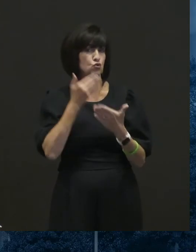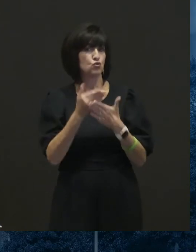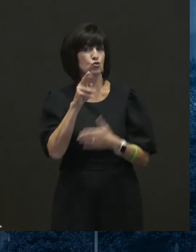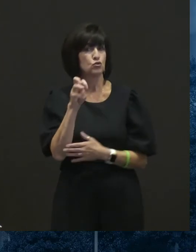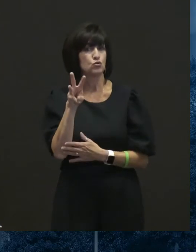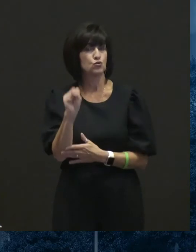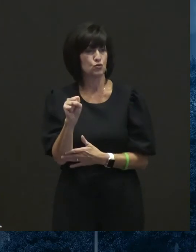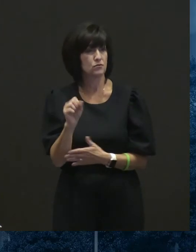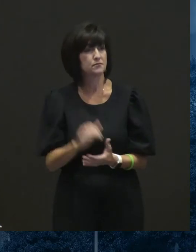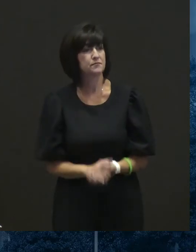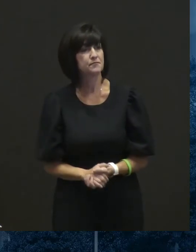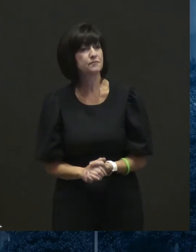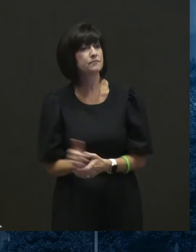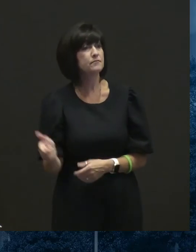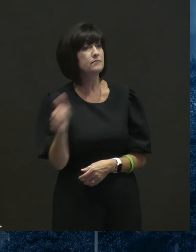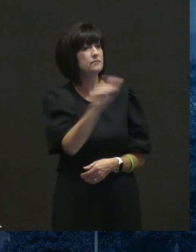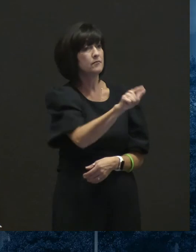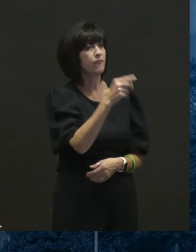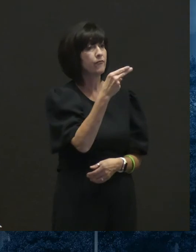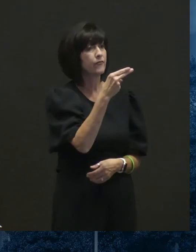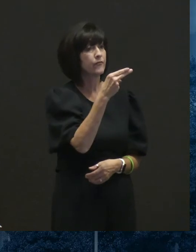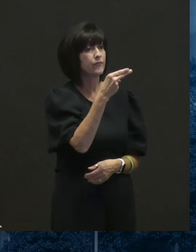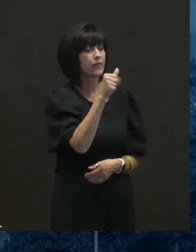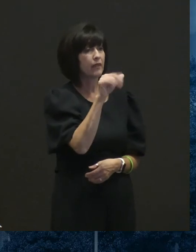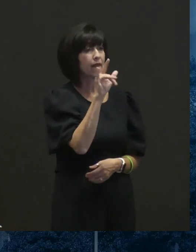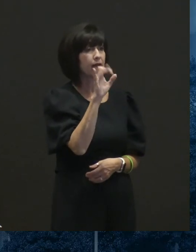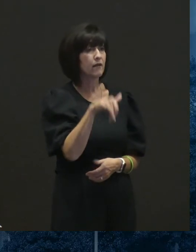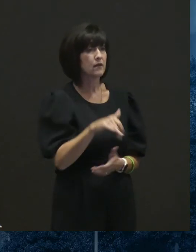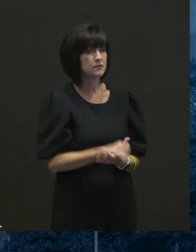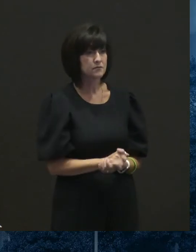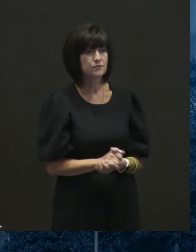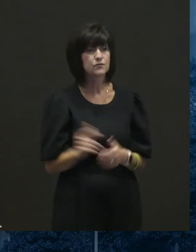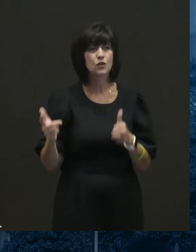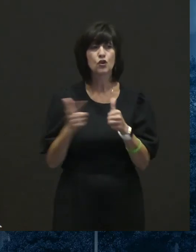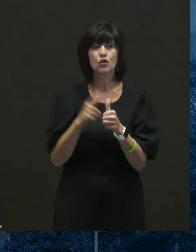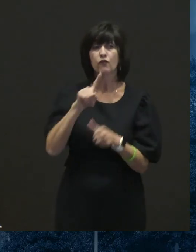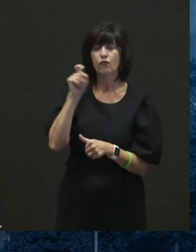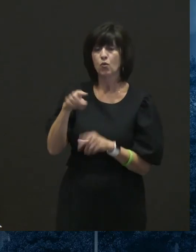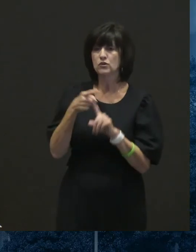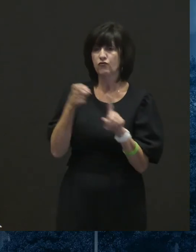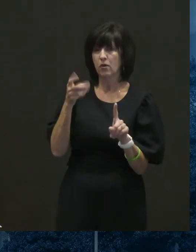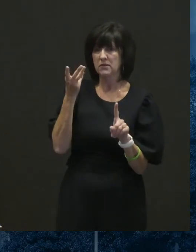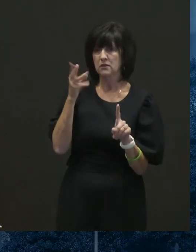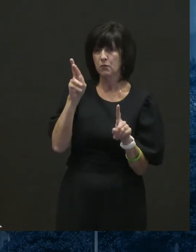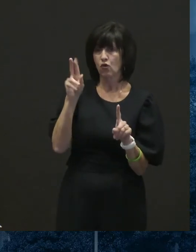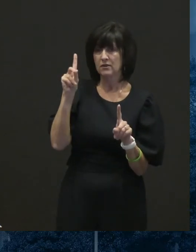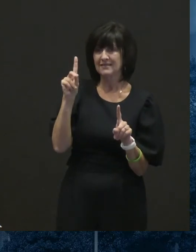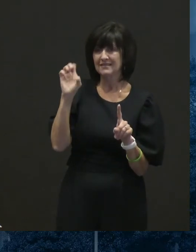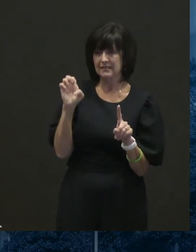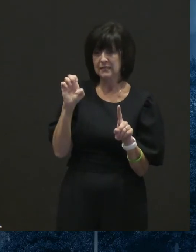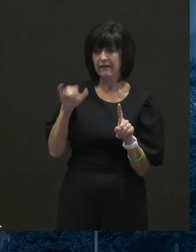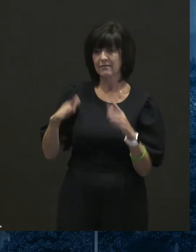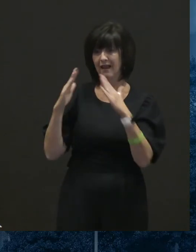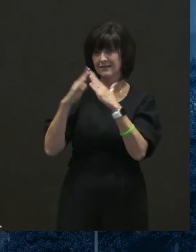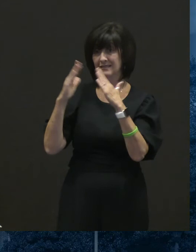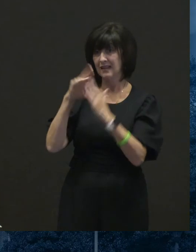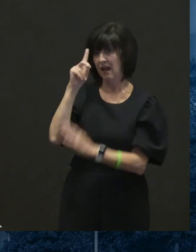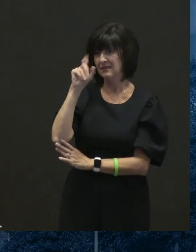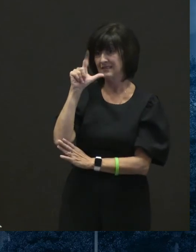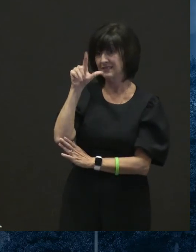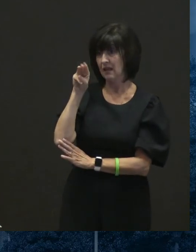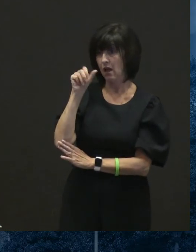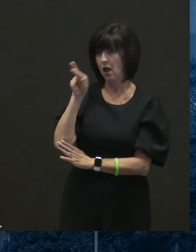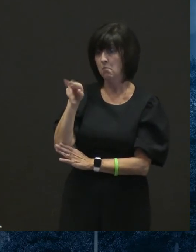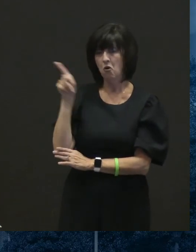Haley. All right, first question's from Madeline Overturf at WRDE. The town of Delmar has announced its plan to observe